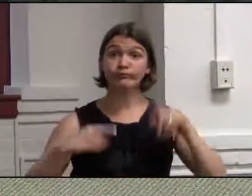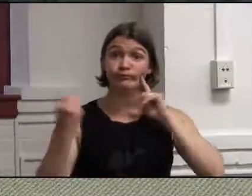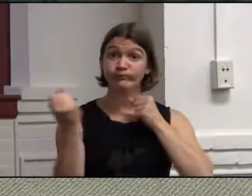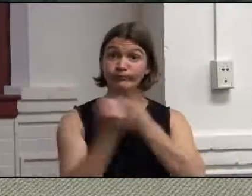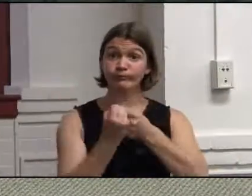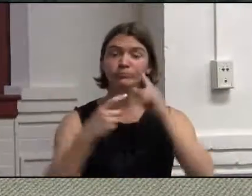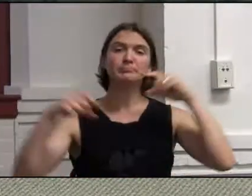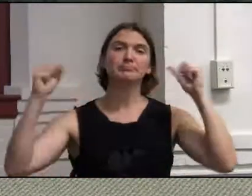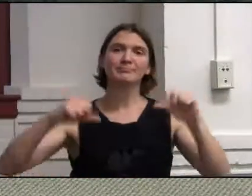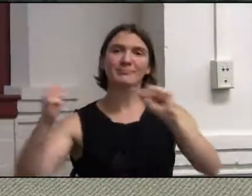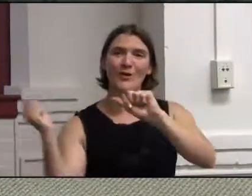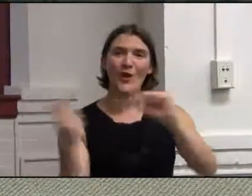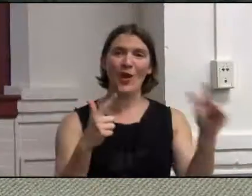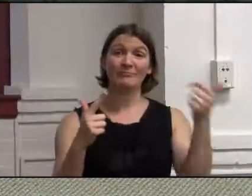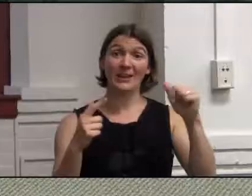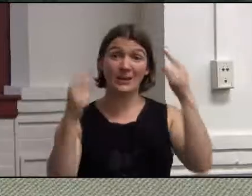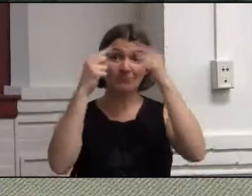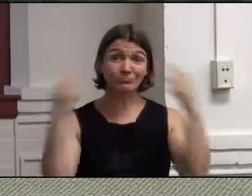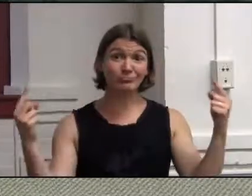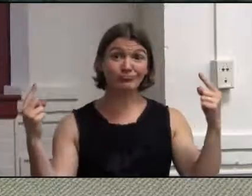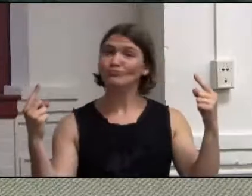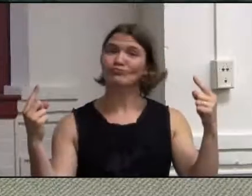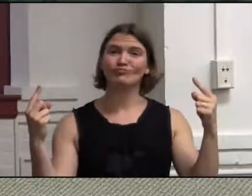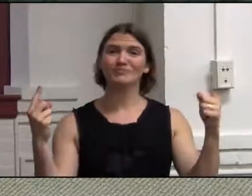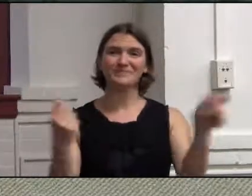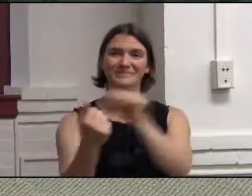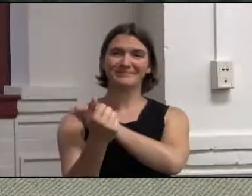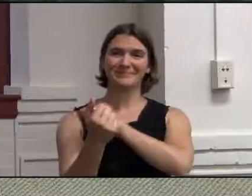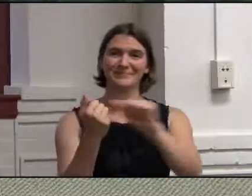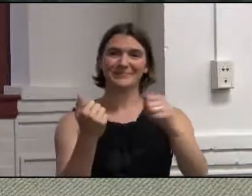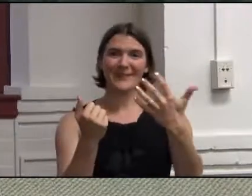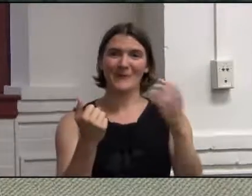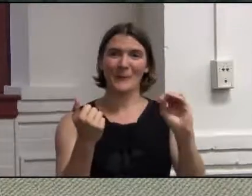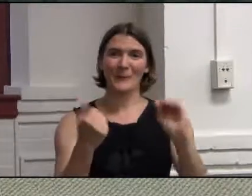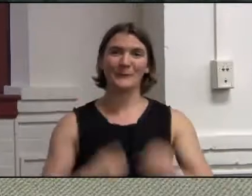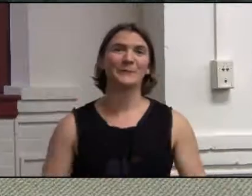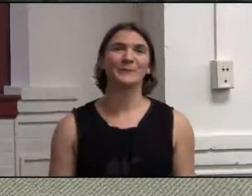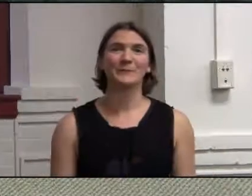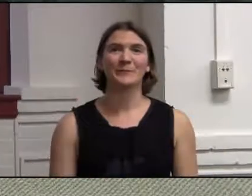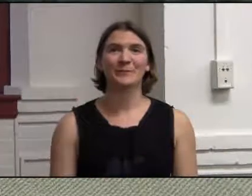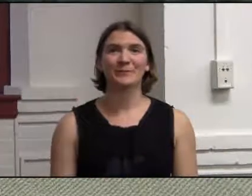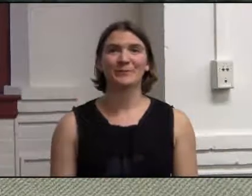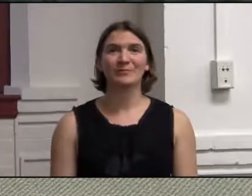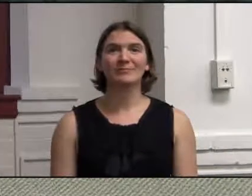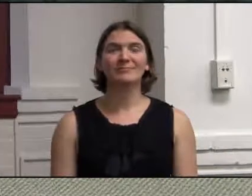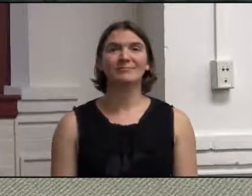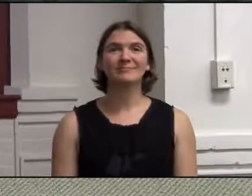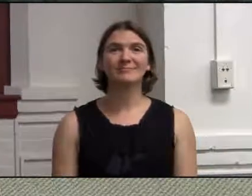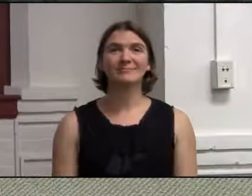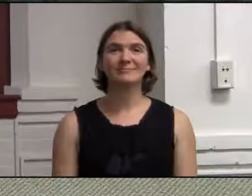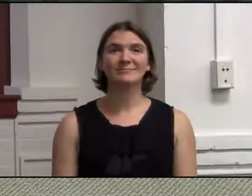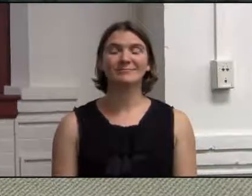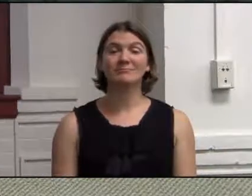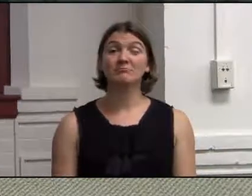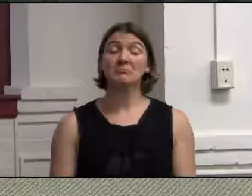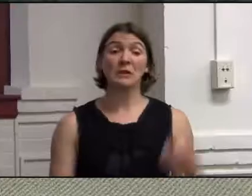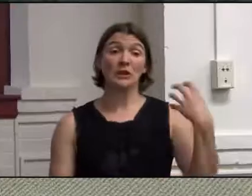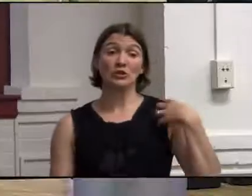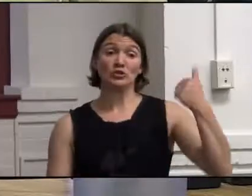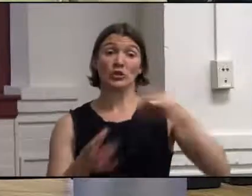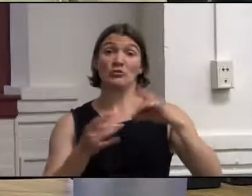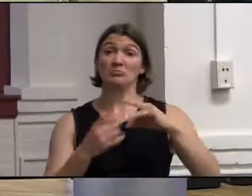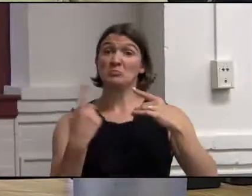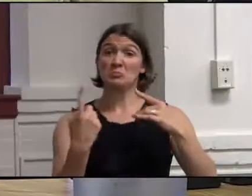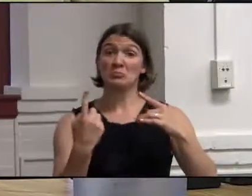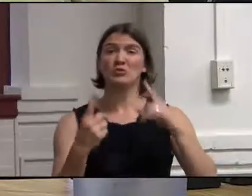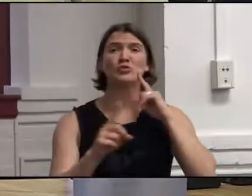say aye. Aye. Anyone opposed? Motion carries 5-0. The only remarks I'm going to make